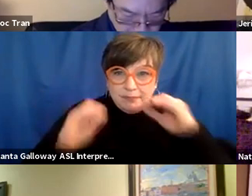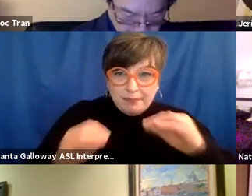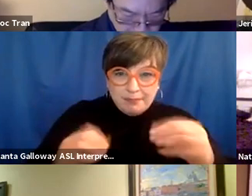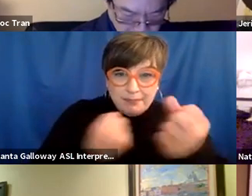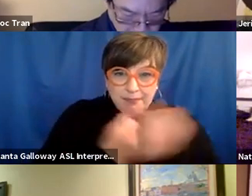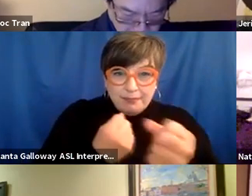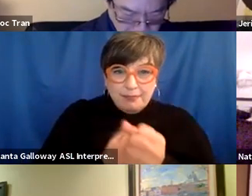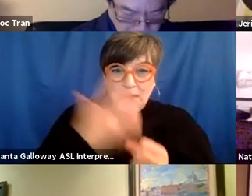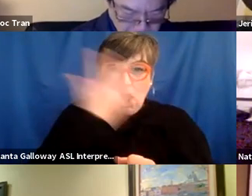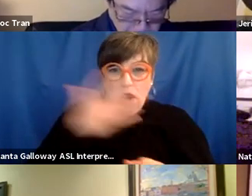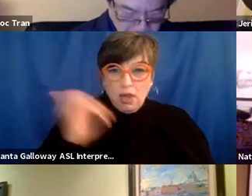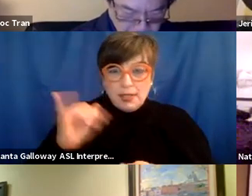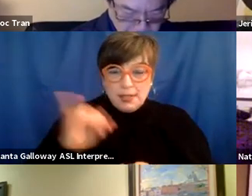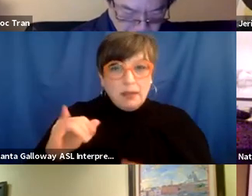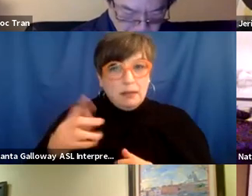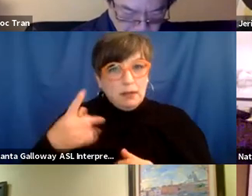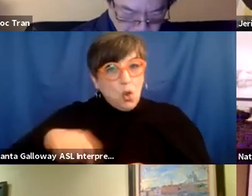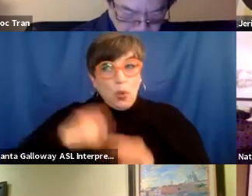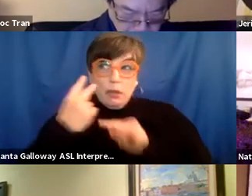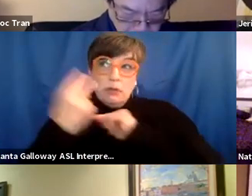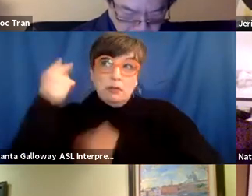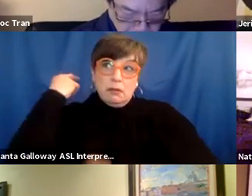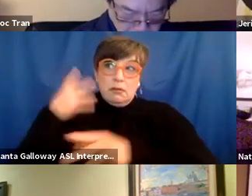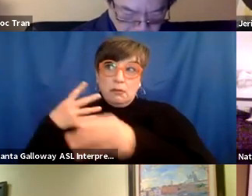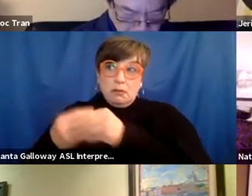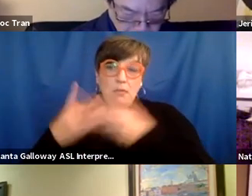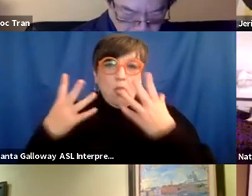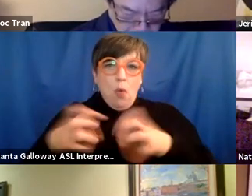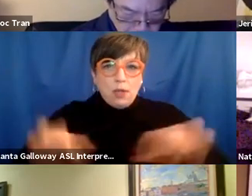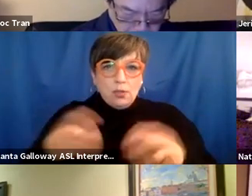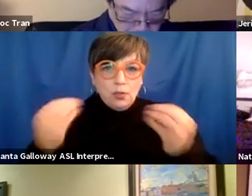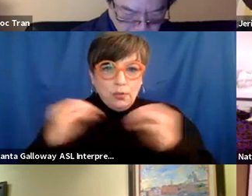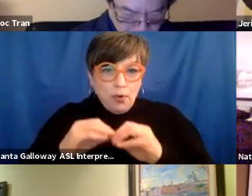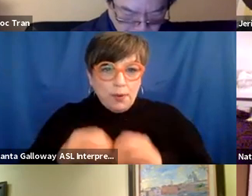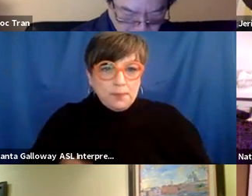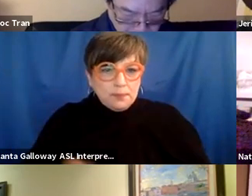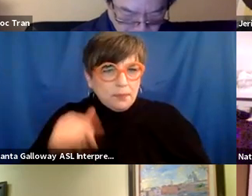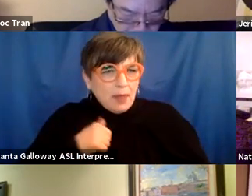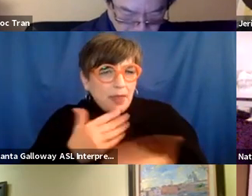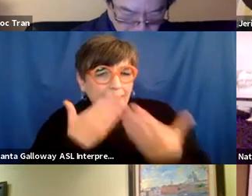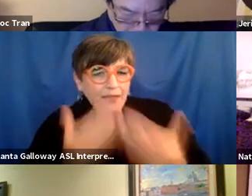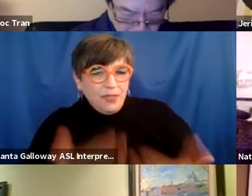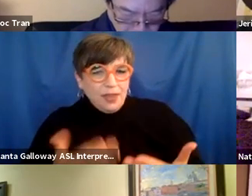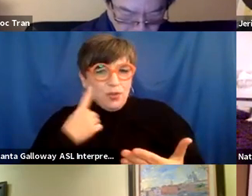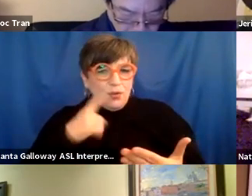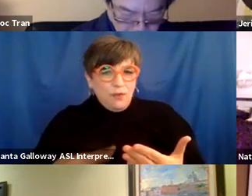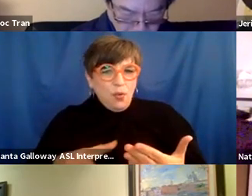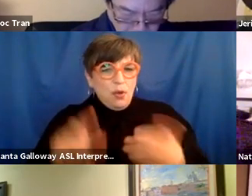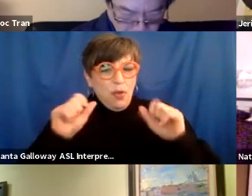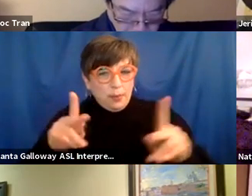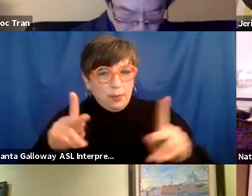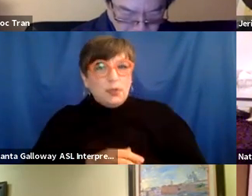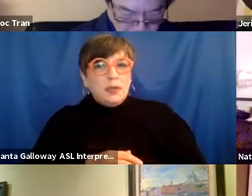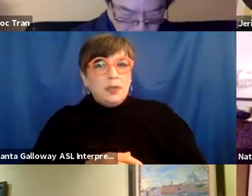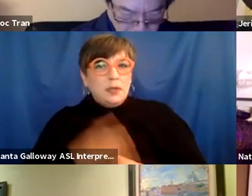before. Thank you for the opportunity to press. I look forward to the presentation